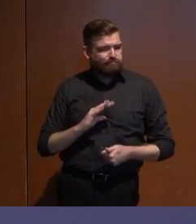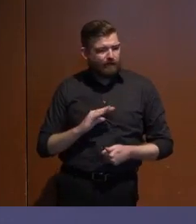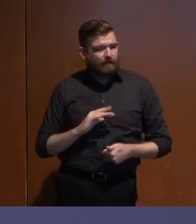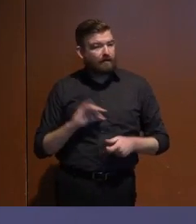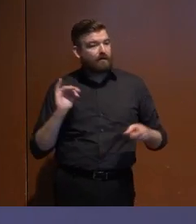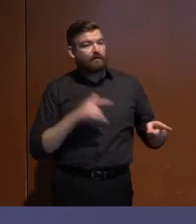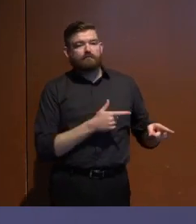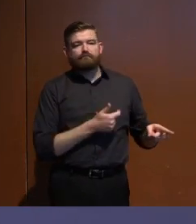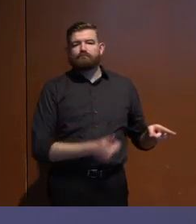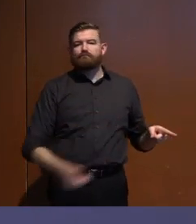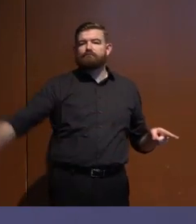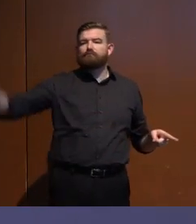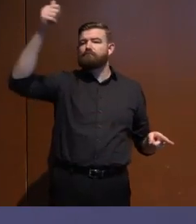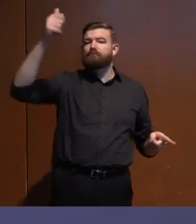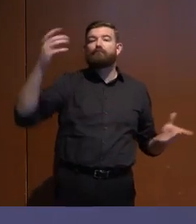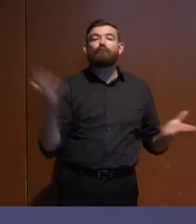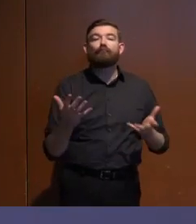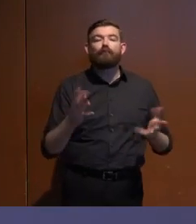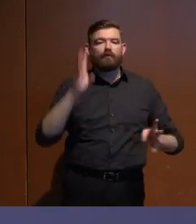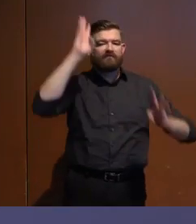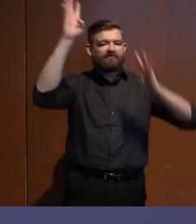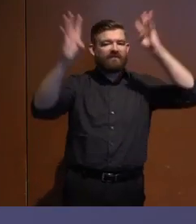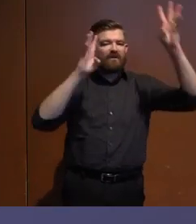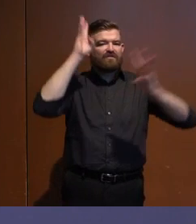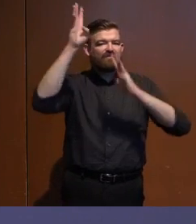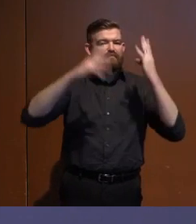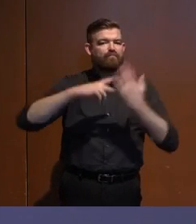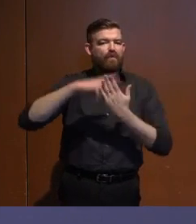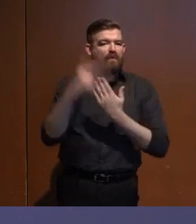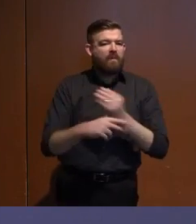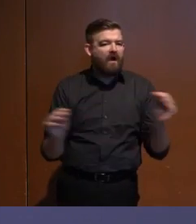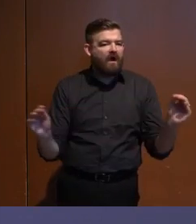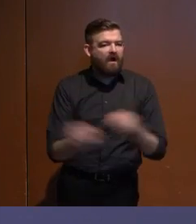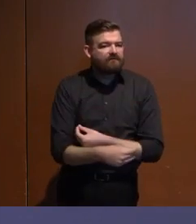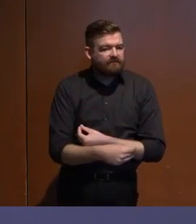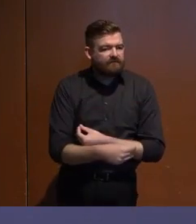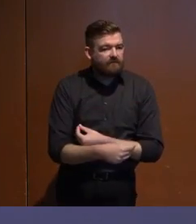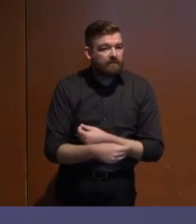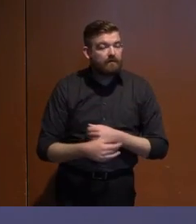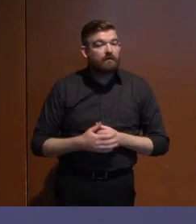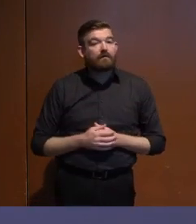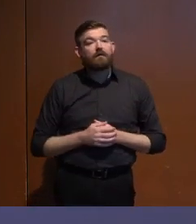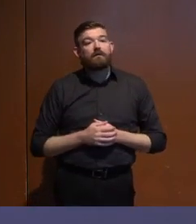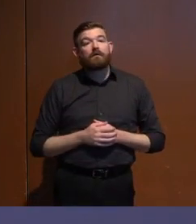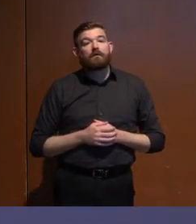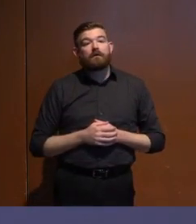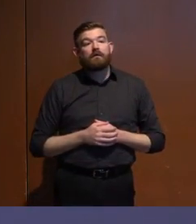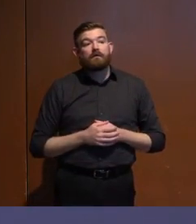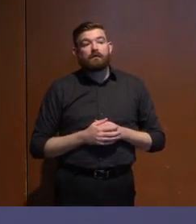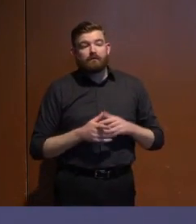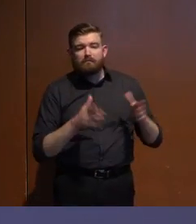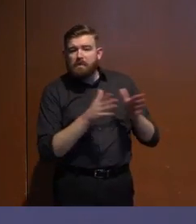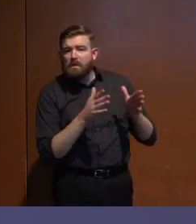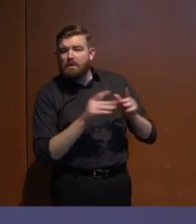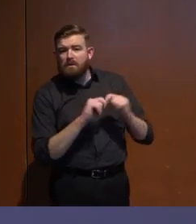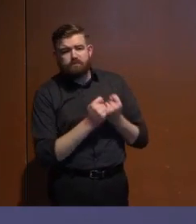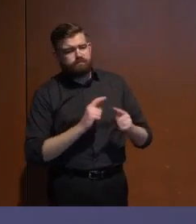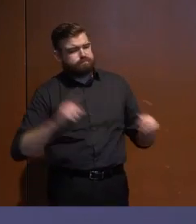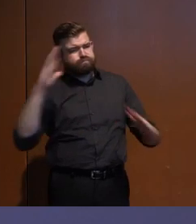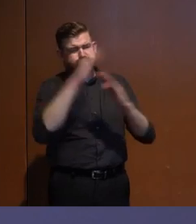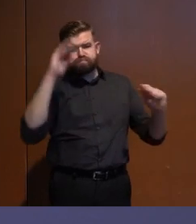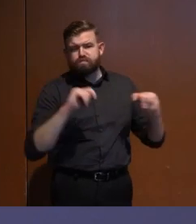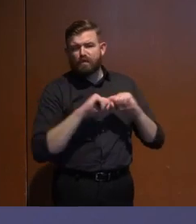has had a huge impact with her extraordinary, small, she'll remind me, but extraordinary team across a whole number of fronts,